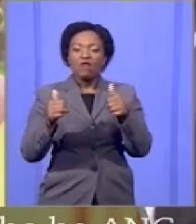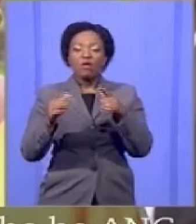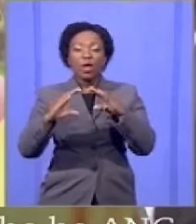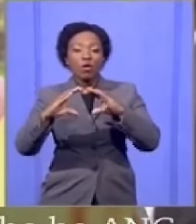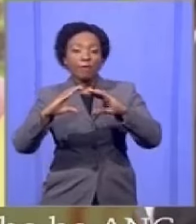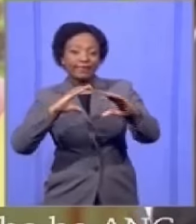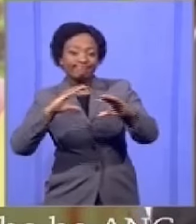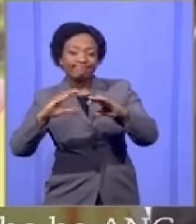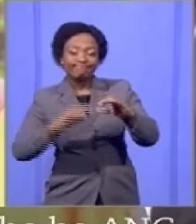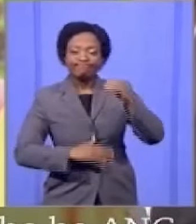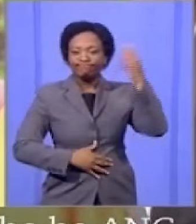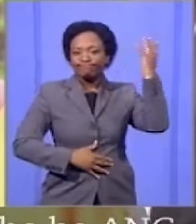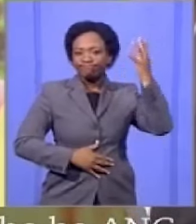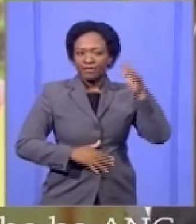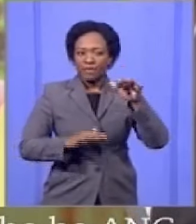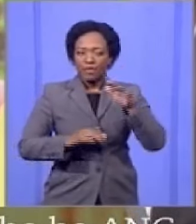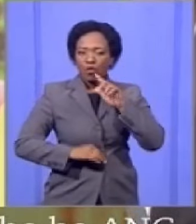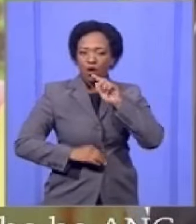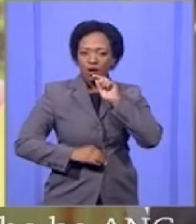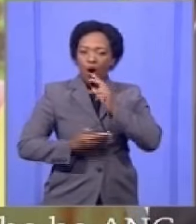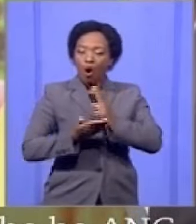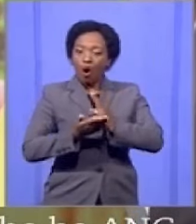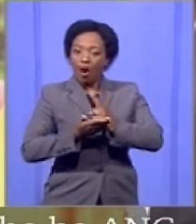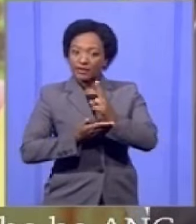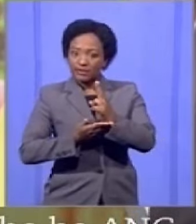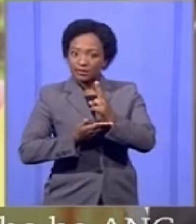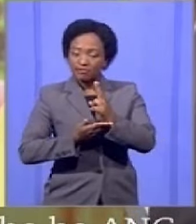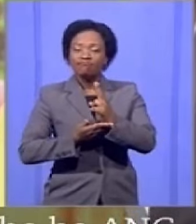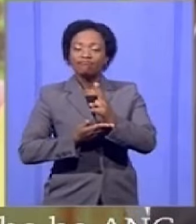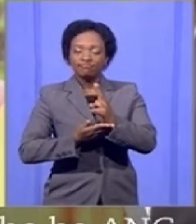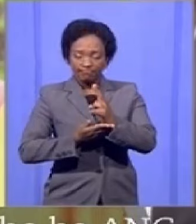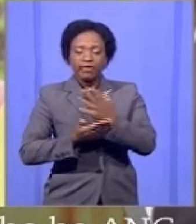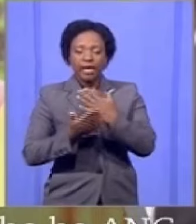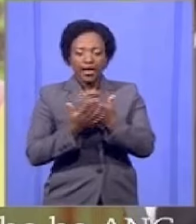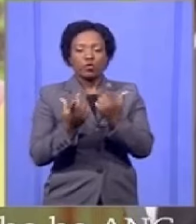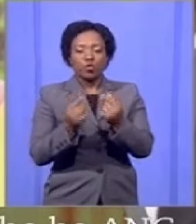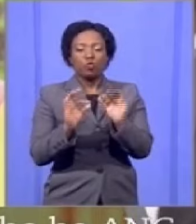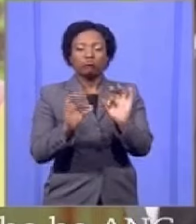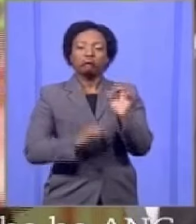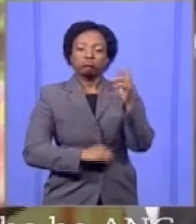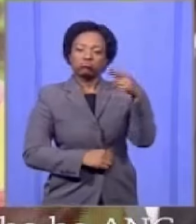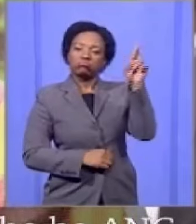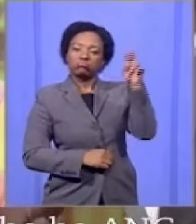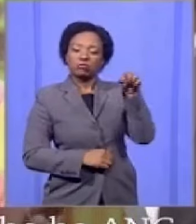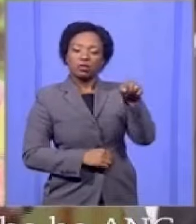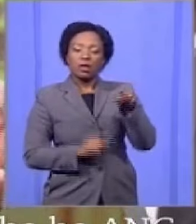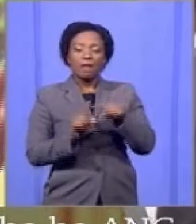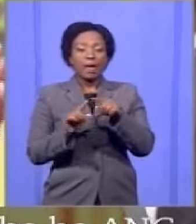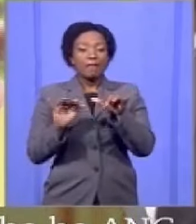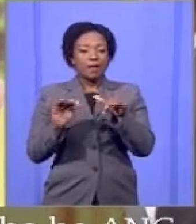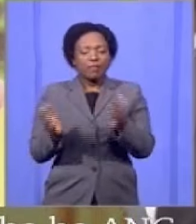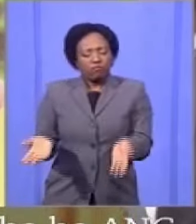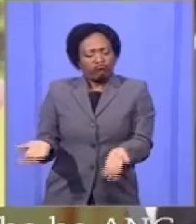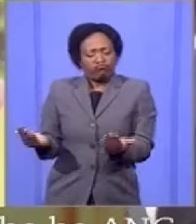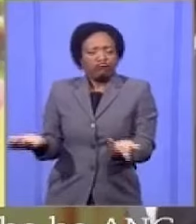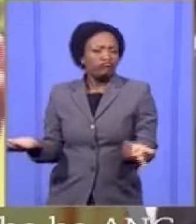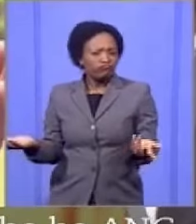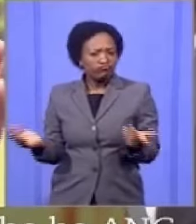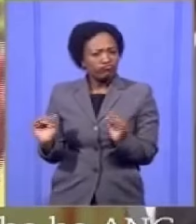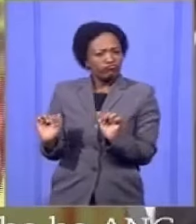if they believe it's truthful, then they will do the right thing. But it's really up to the people. But I think if